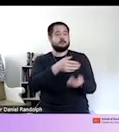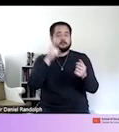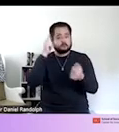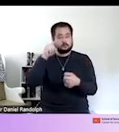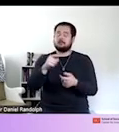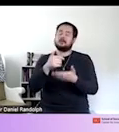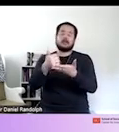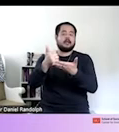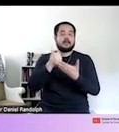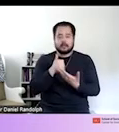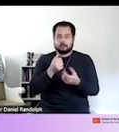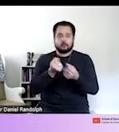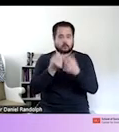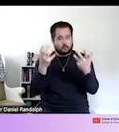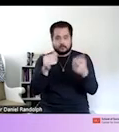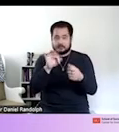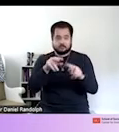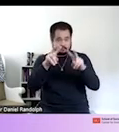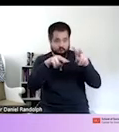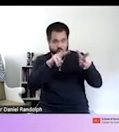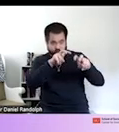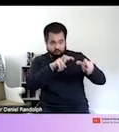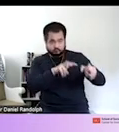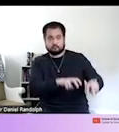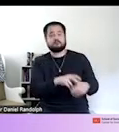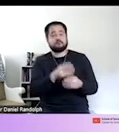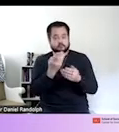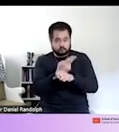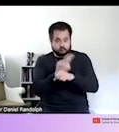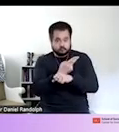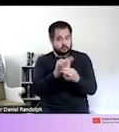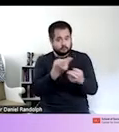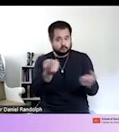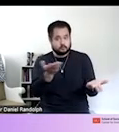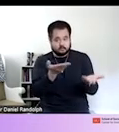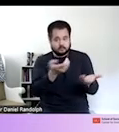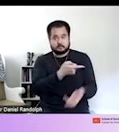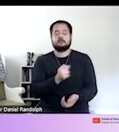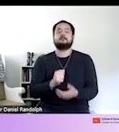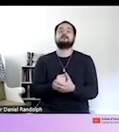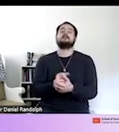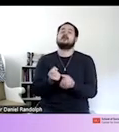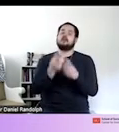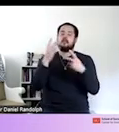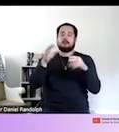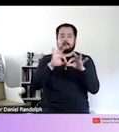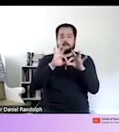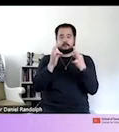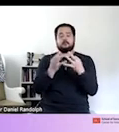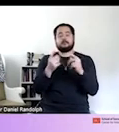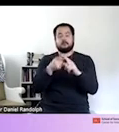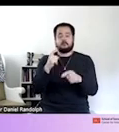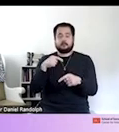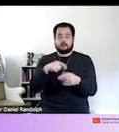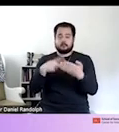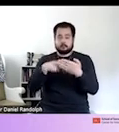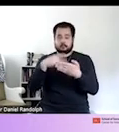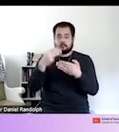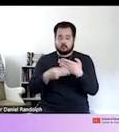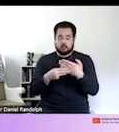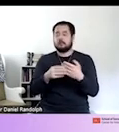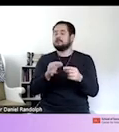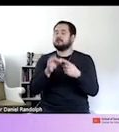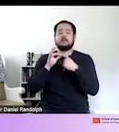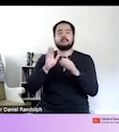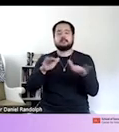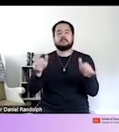We've heard from a lot of families in our home assessment project that, especially for some of our children or youth that might have some communication challenges, we